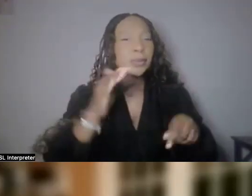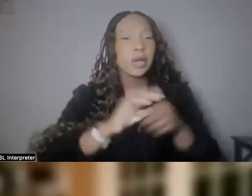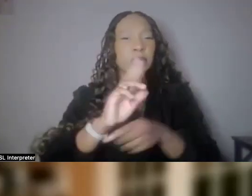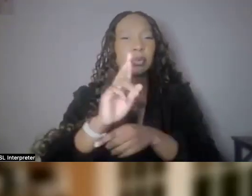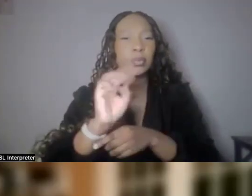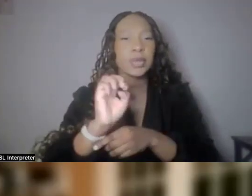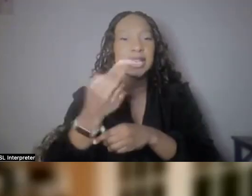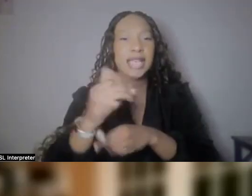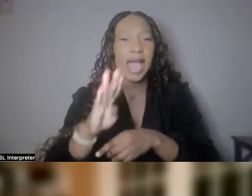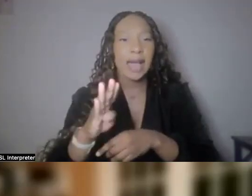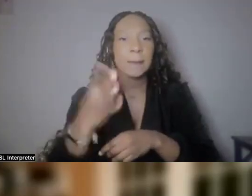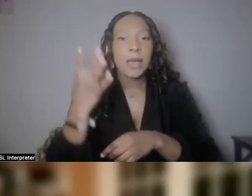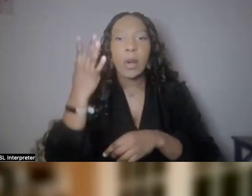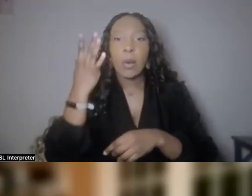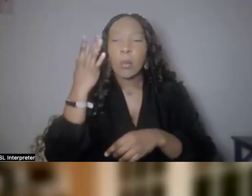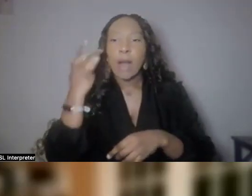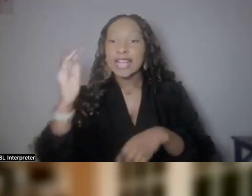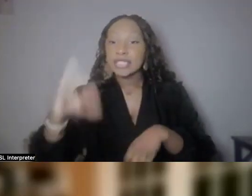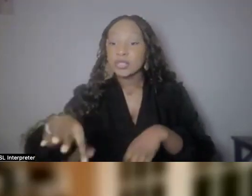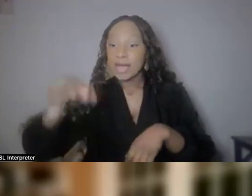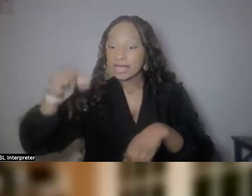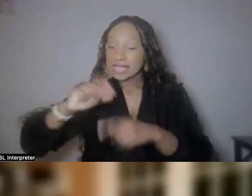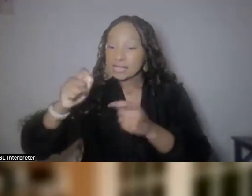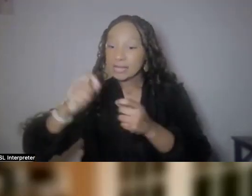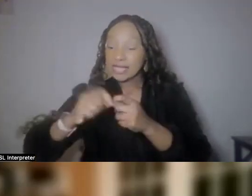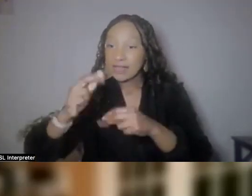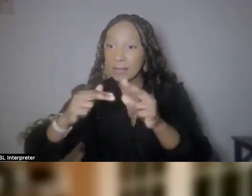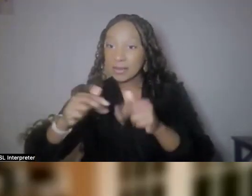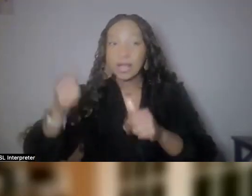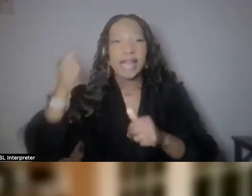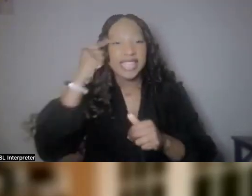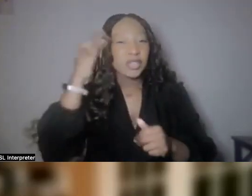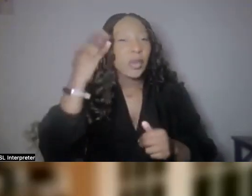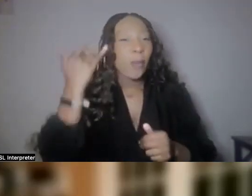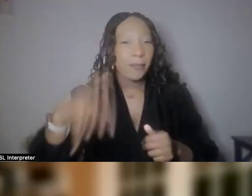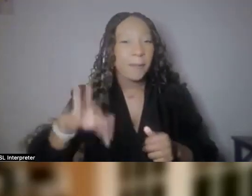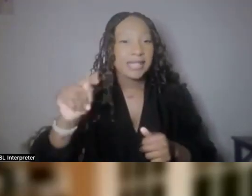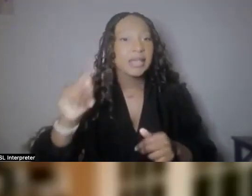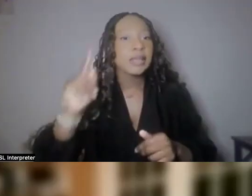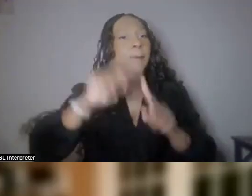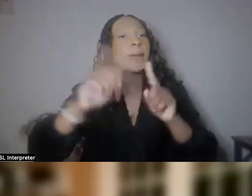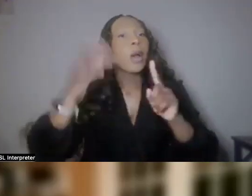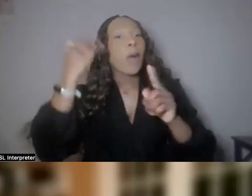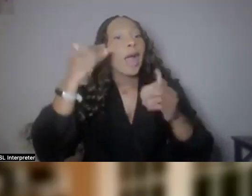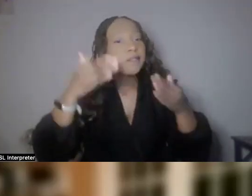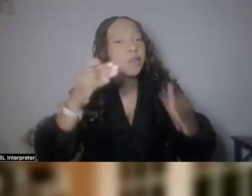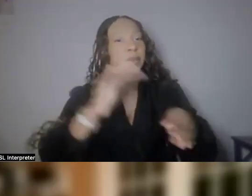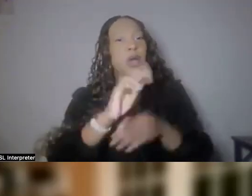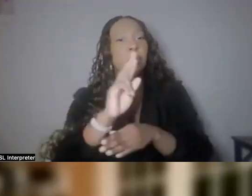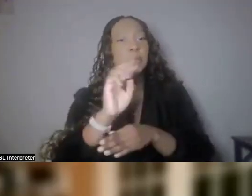why this site, we understand why it was chosen, I believe, but why such a focus on rehab?